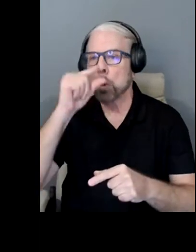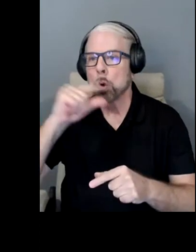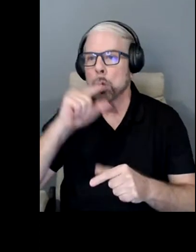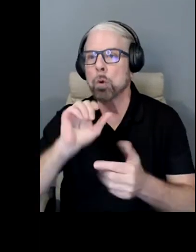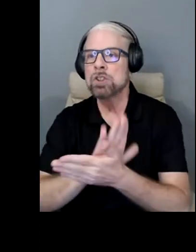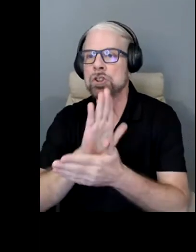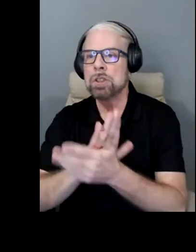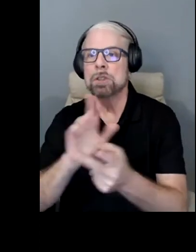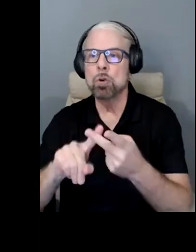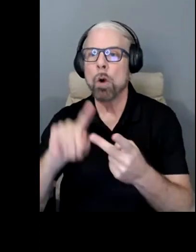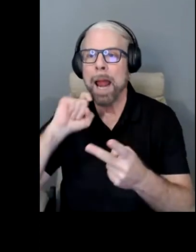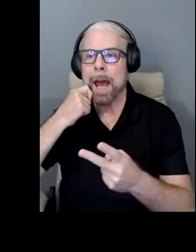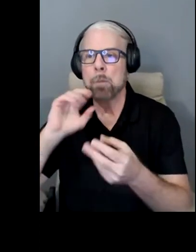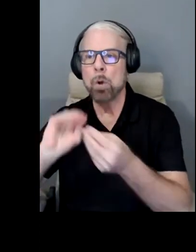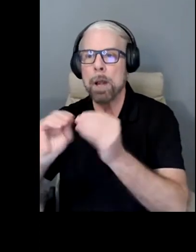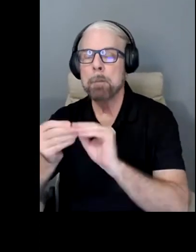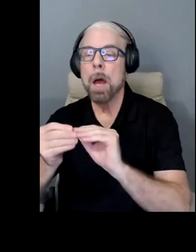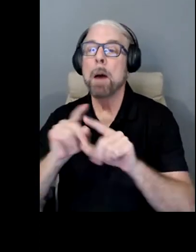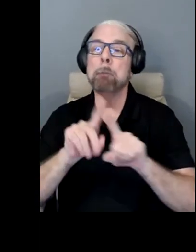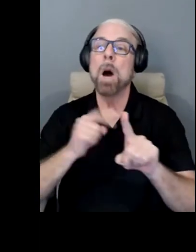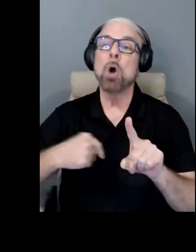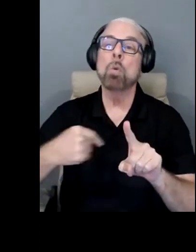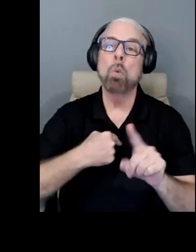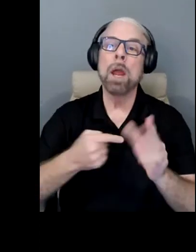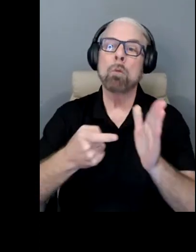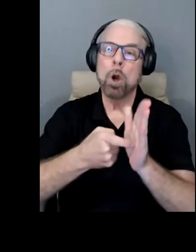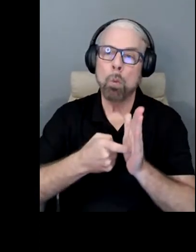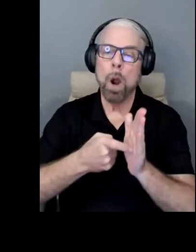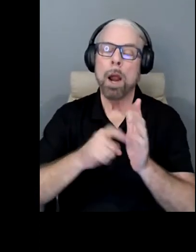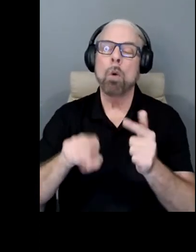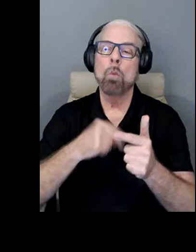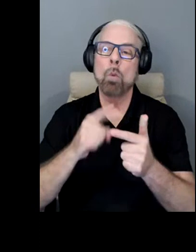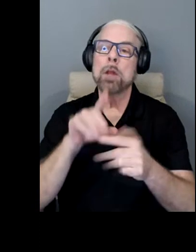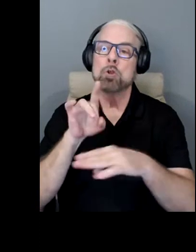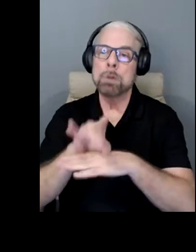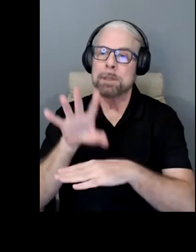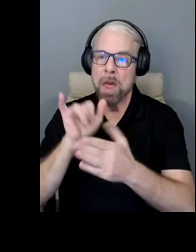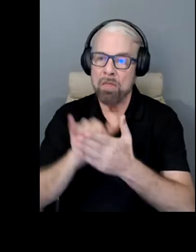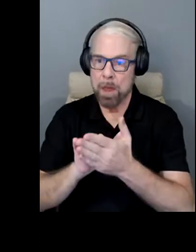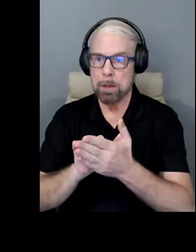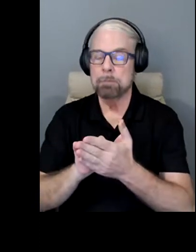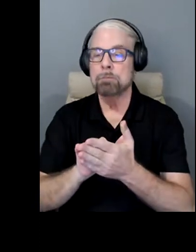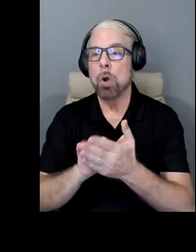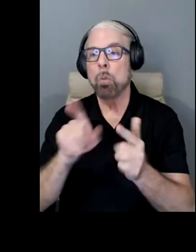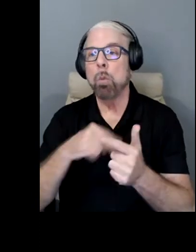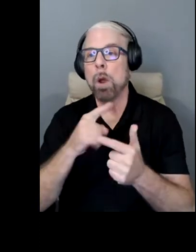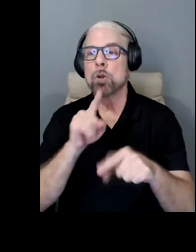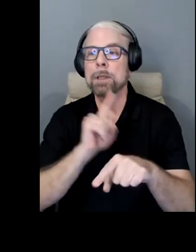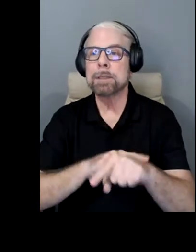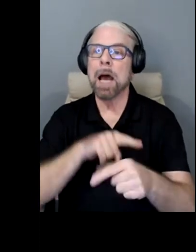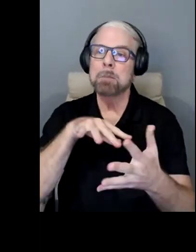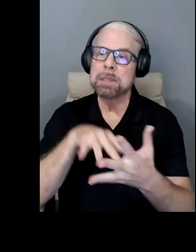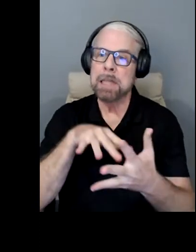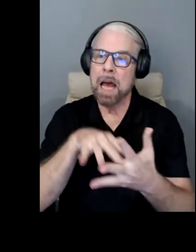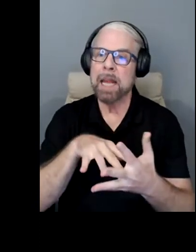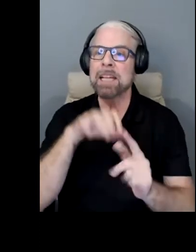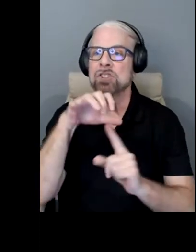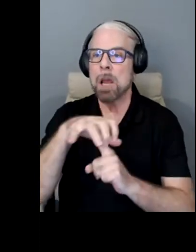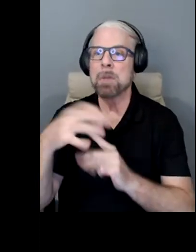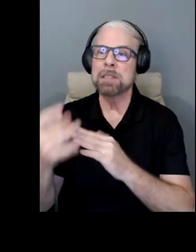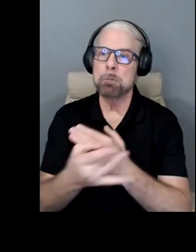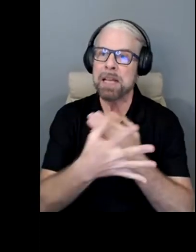Numbers. We are, though, requiring that when you submit it, or when your time study champion submits it to us,